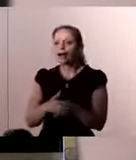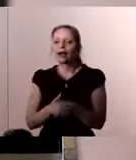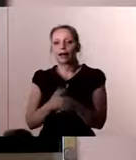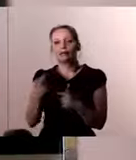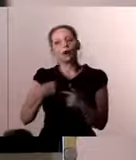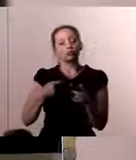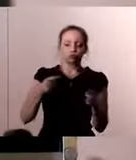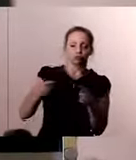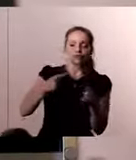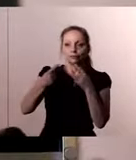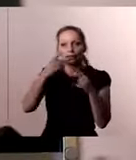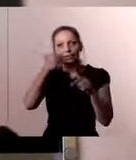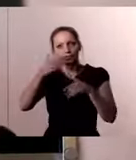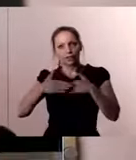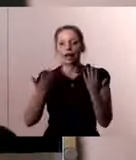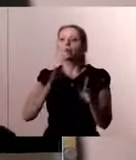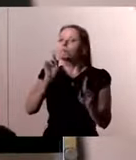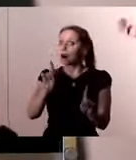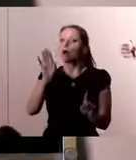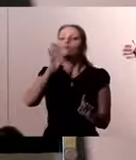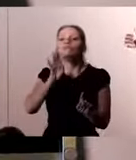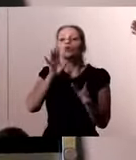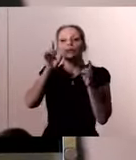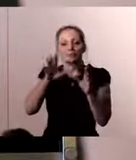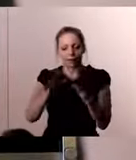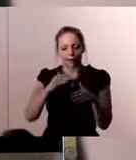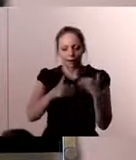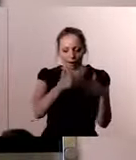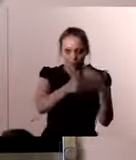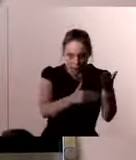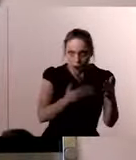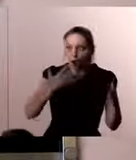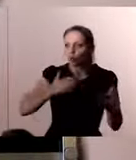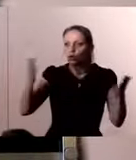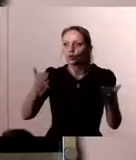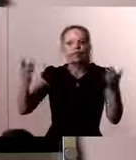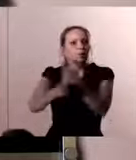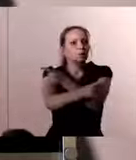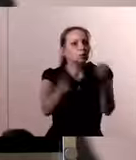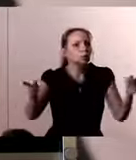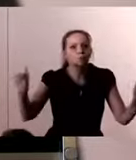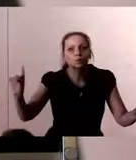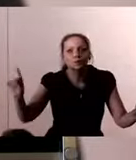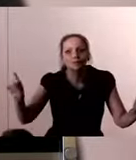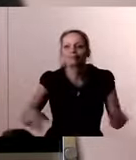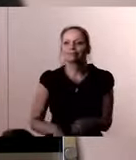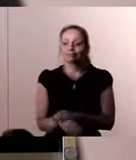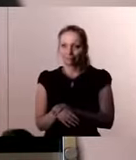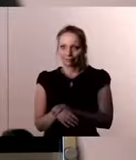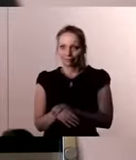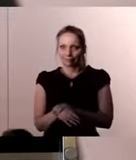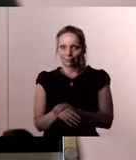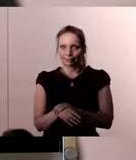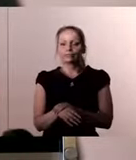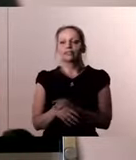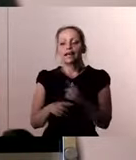day. But before we start walking through those ideas, what I want to encourage you to do is to turn off